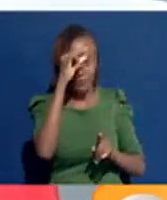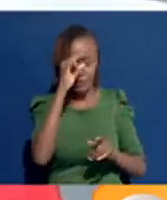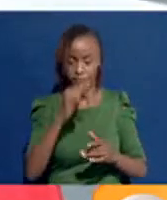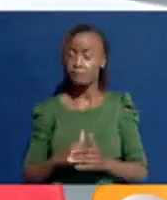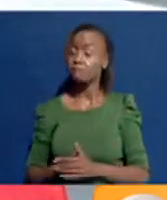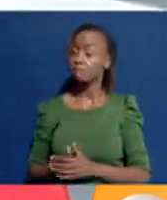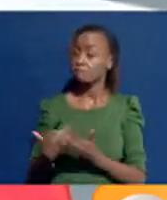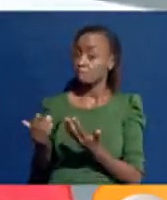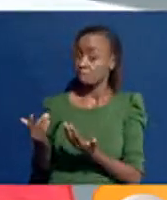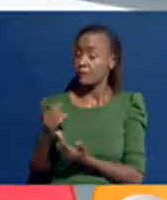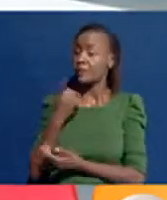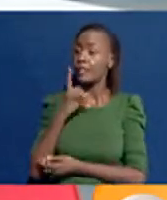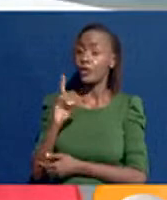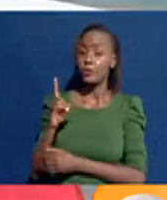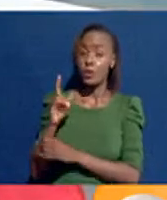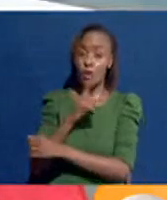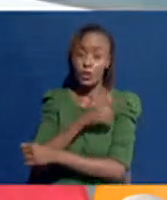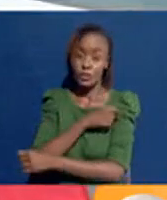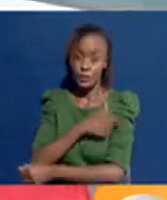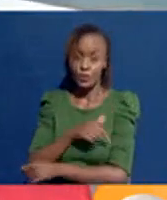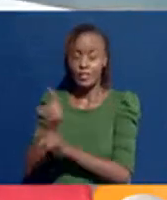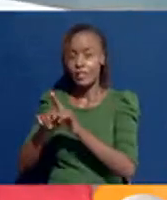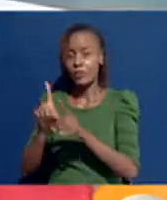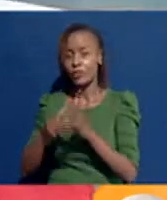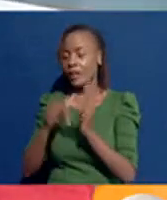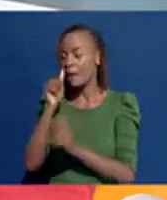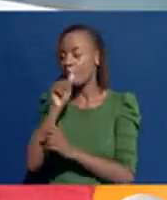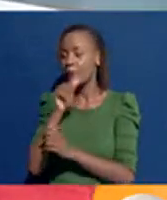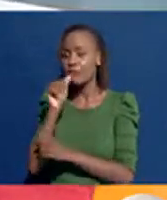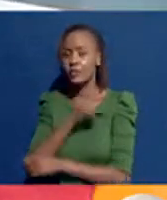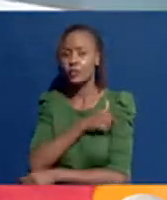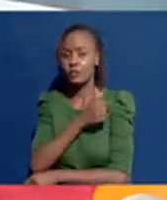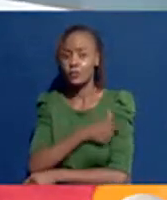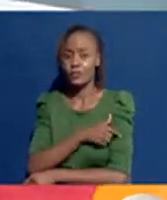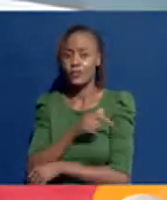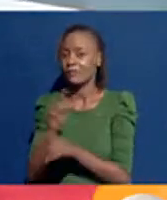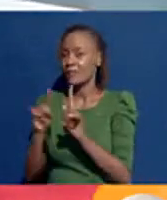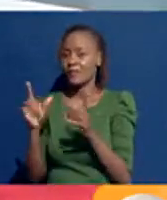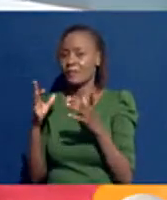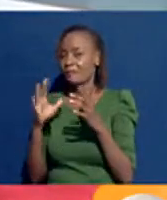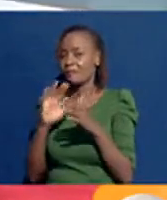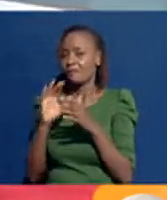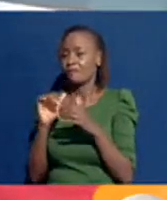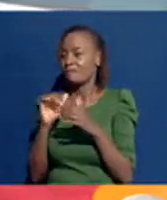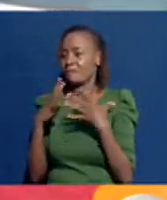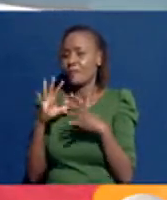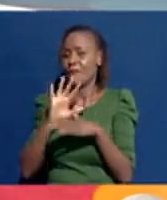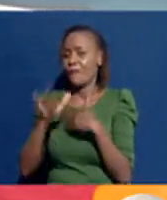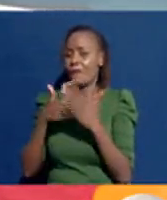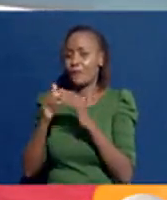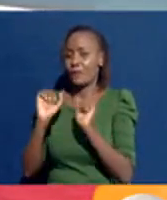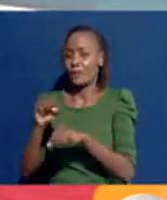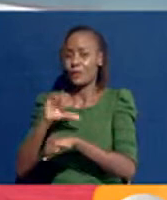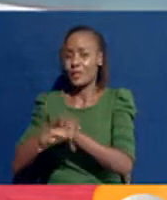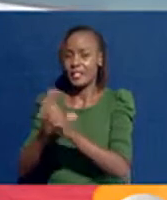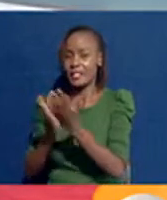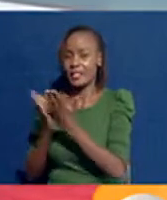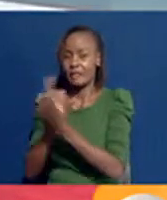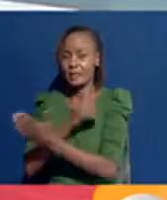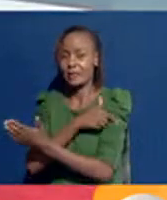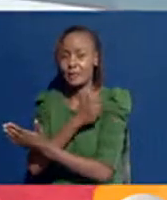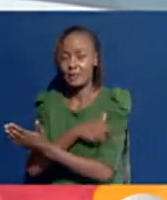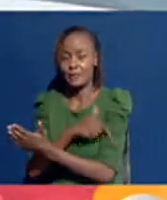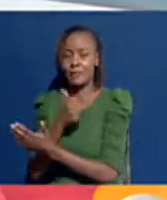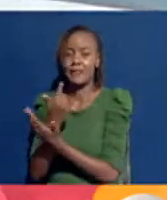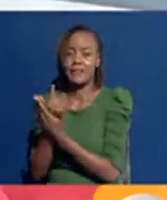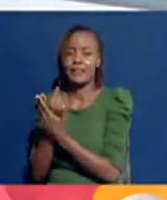Nairobi Hospital, is a private institution, and some will say, well, not everybody can have access to, you know, your